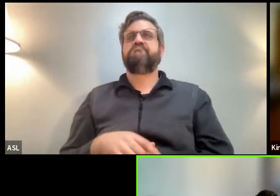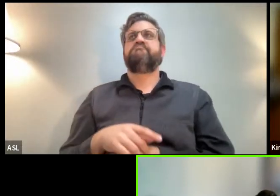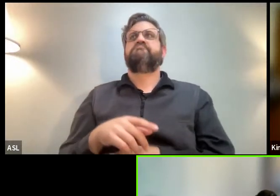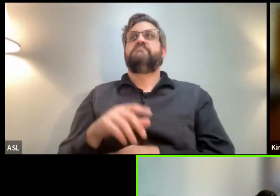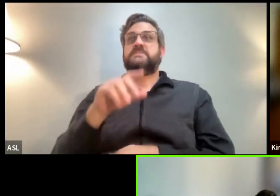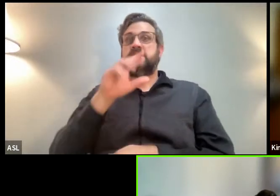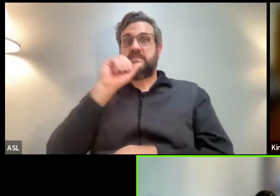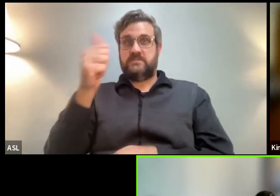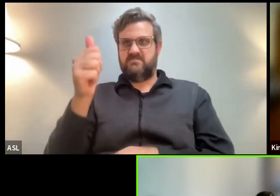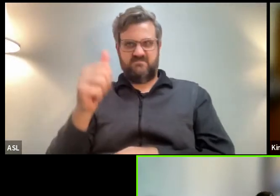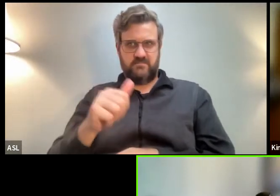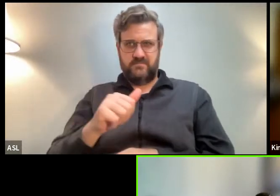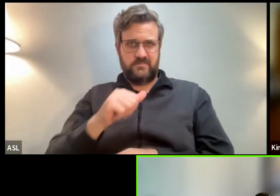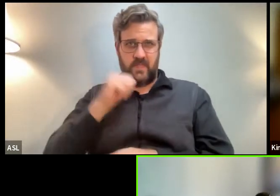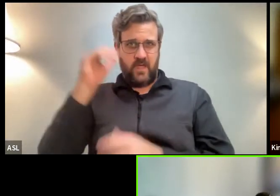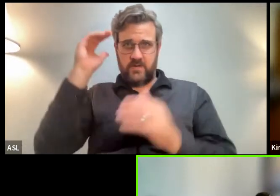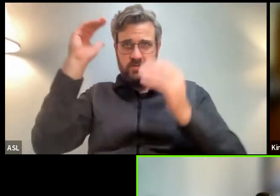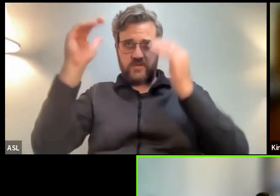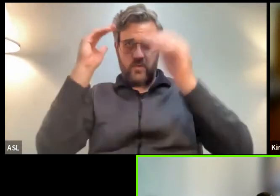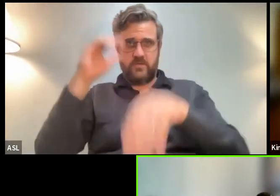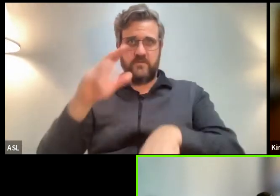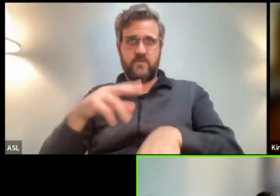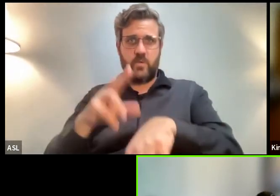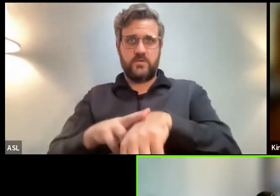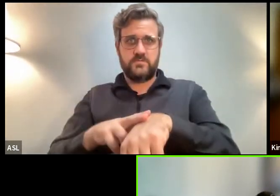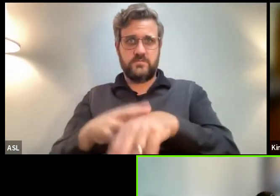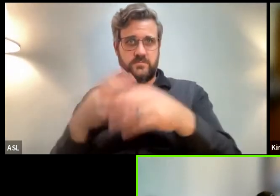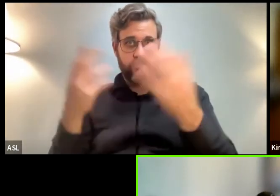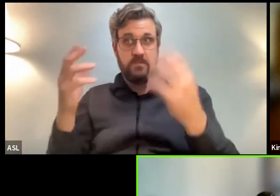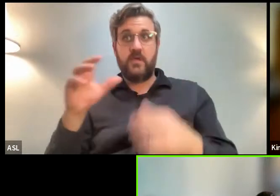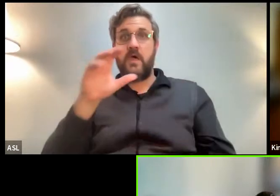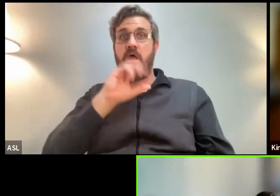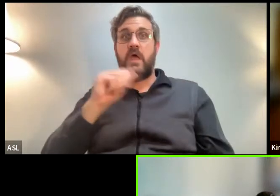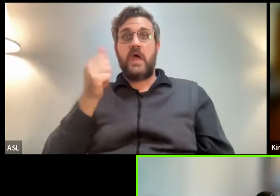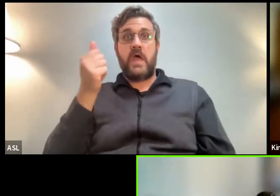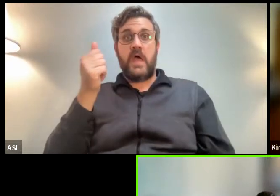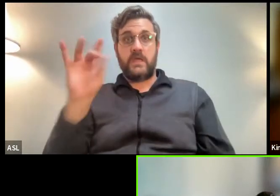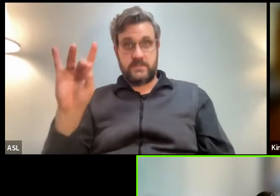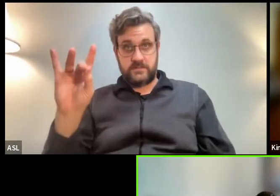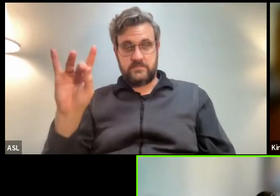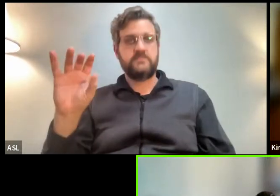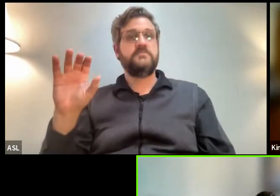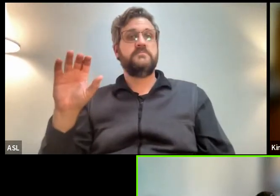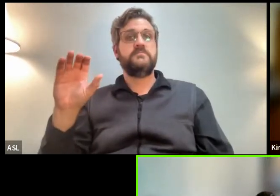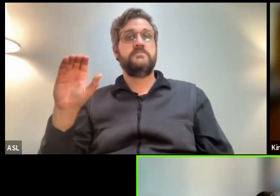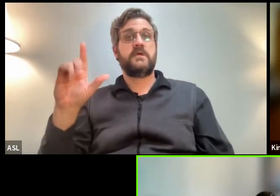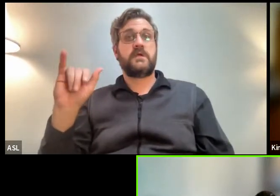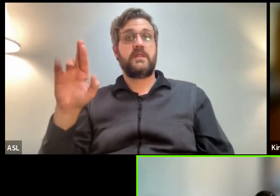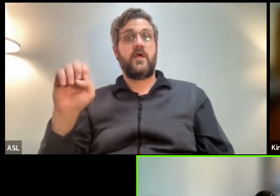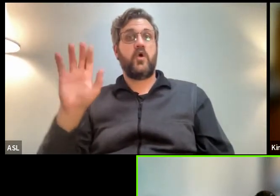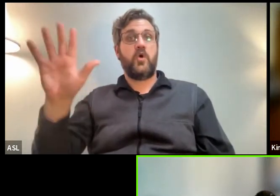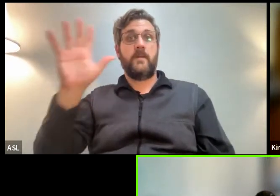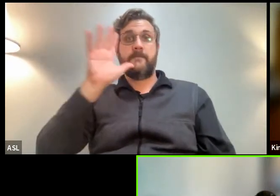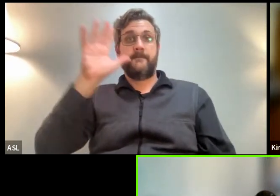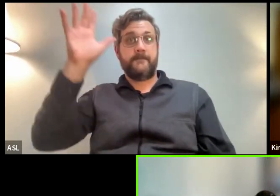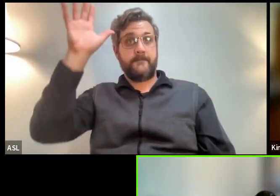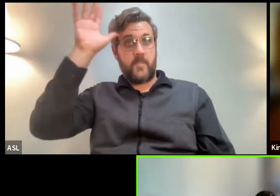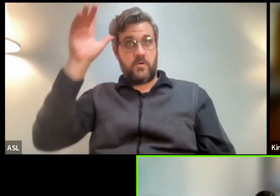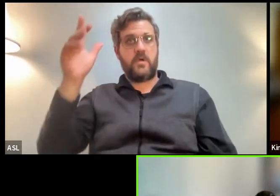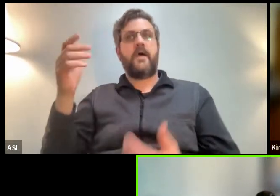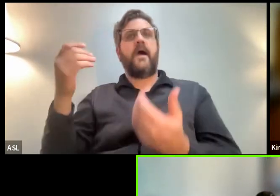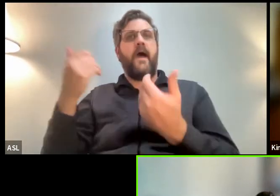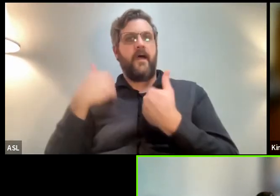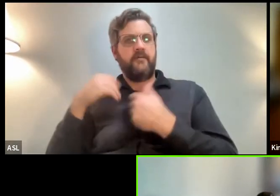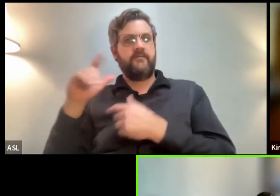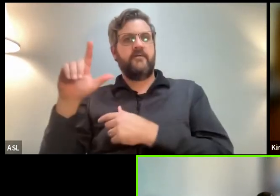not an adult, of course. And then at 18, Claire's parents did legal guardianship